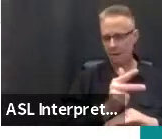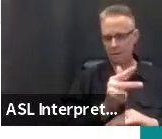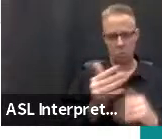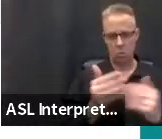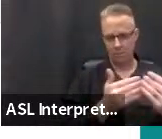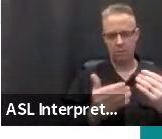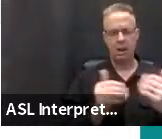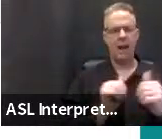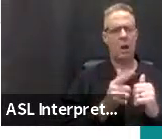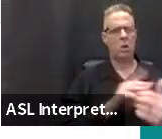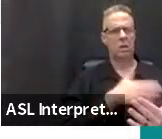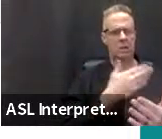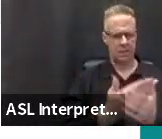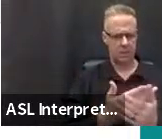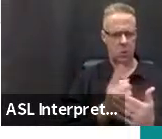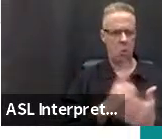like?